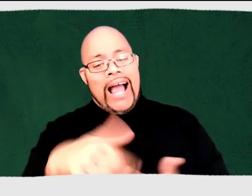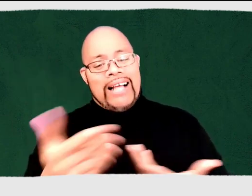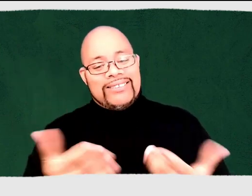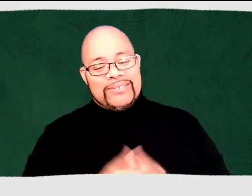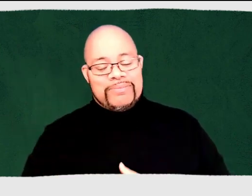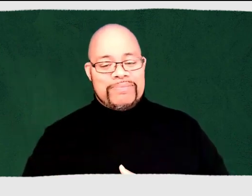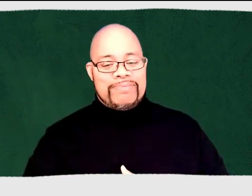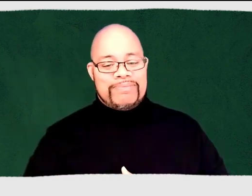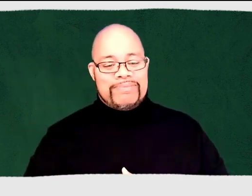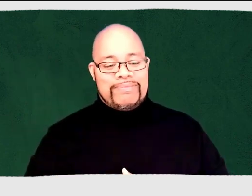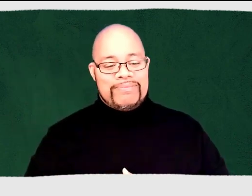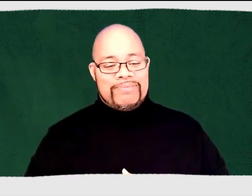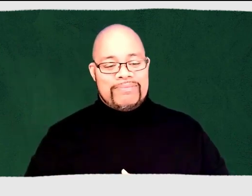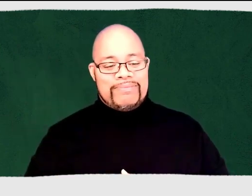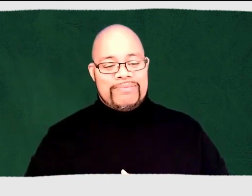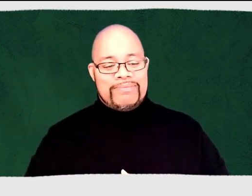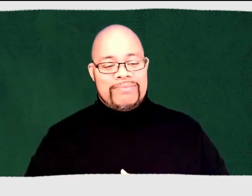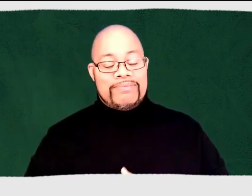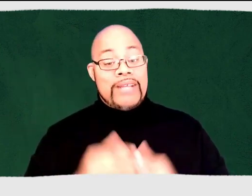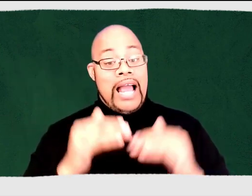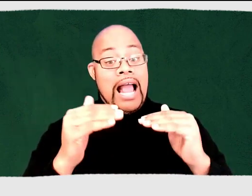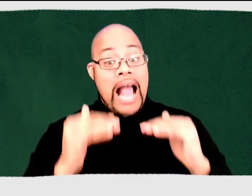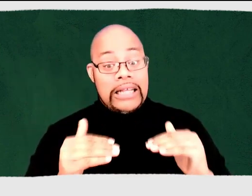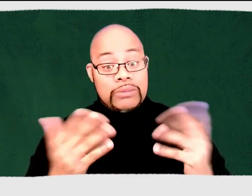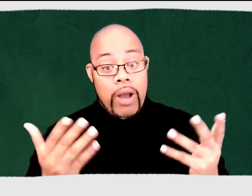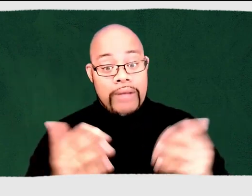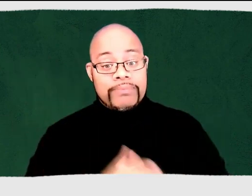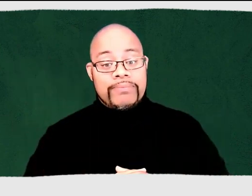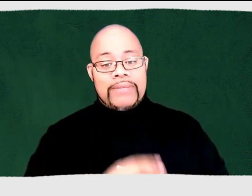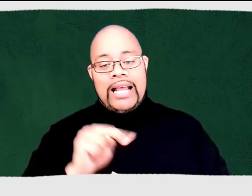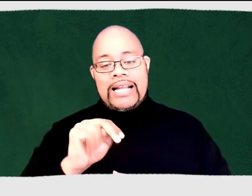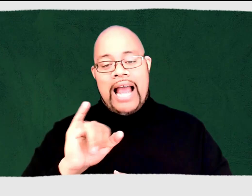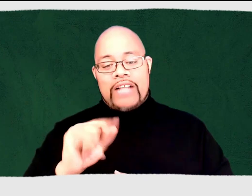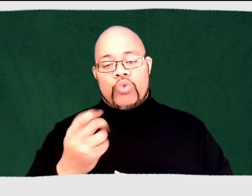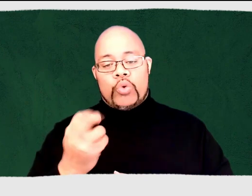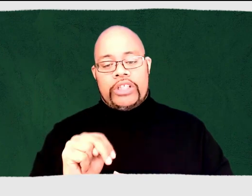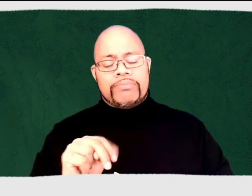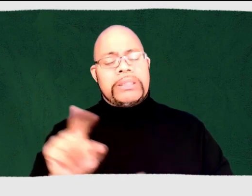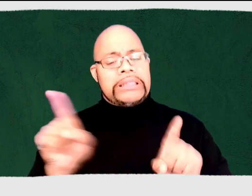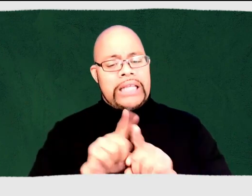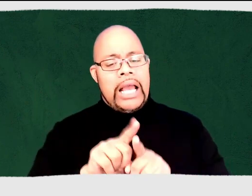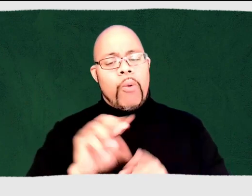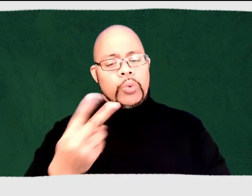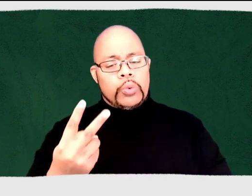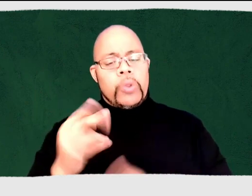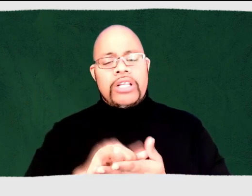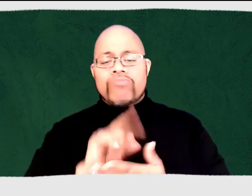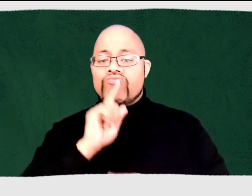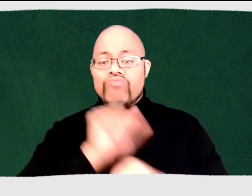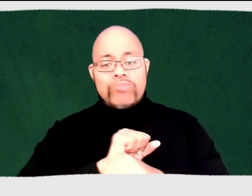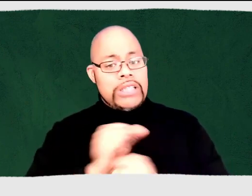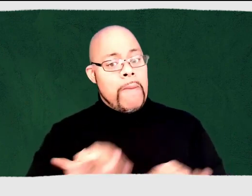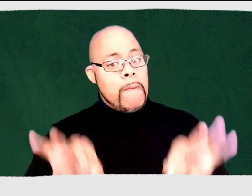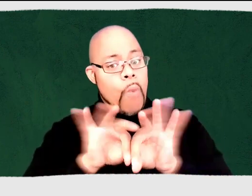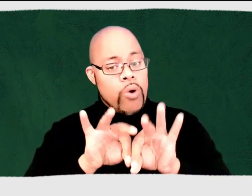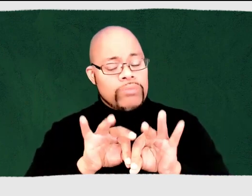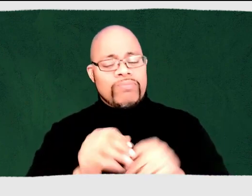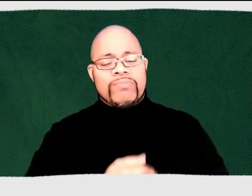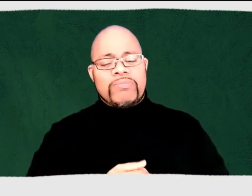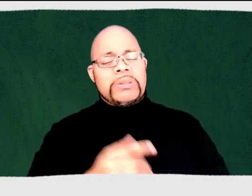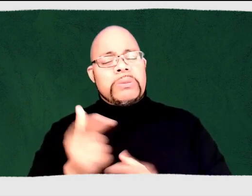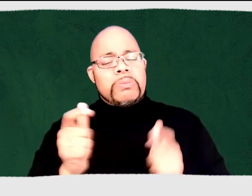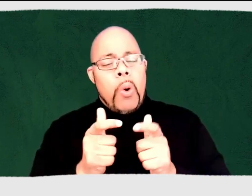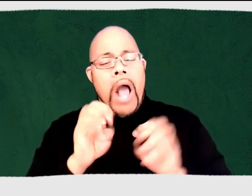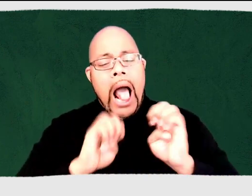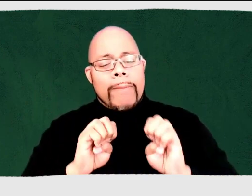found it. And next up is nitrogen. Like oxygen, it's super important. This tiny little element is